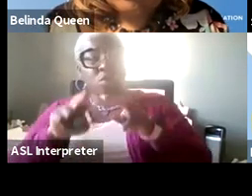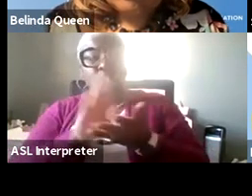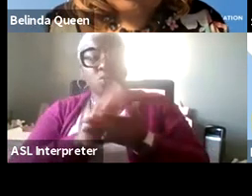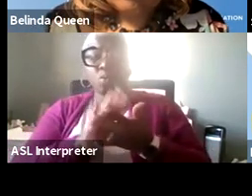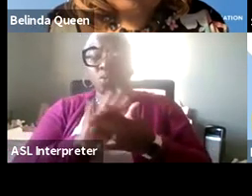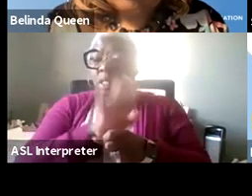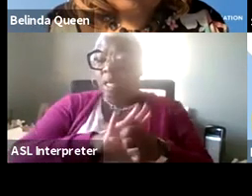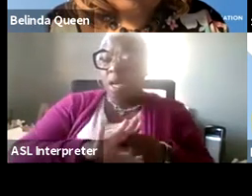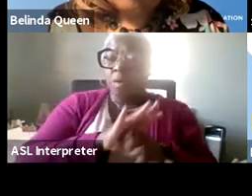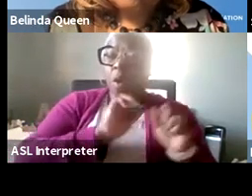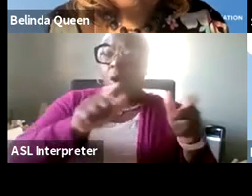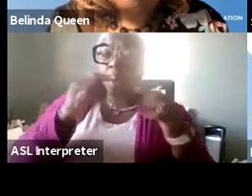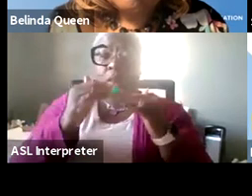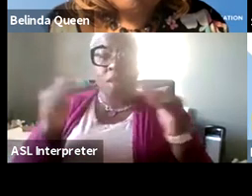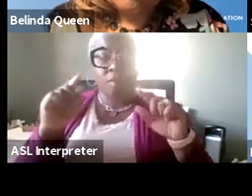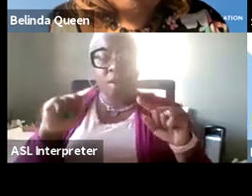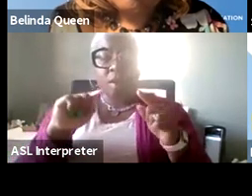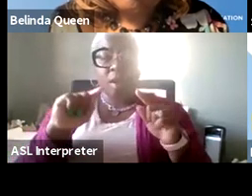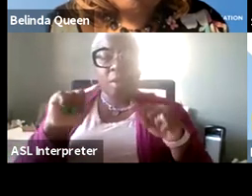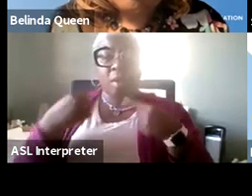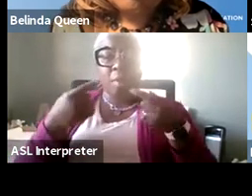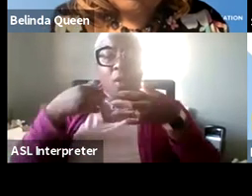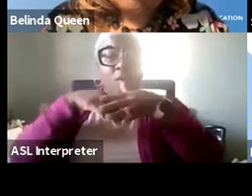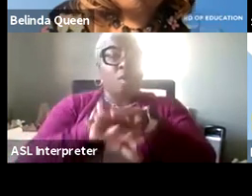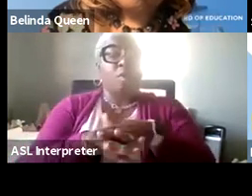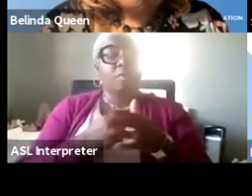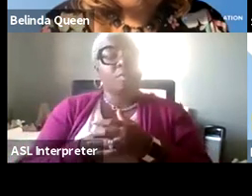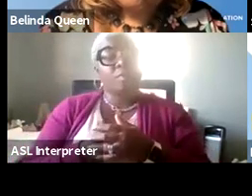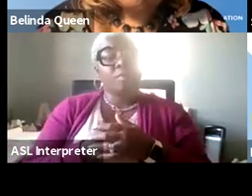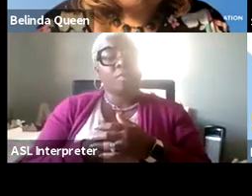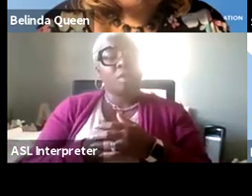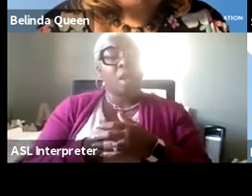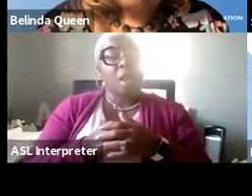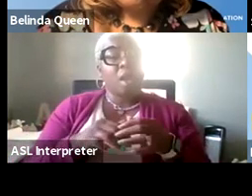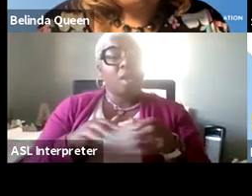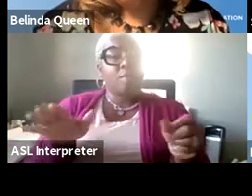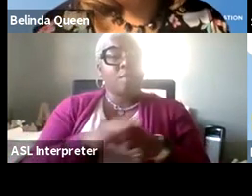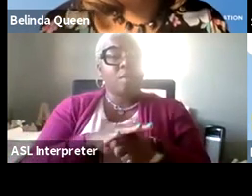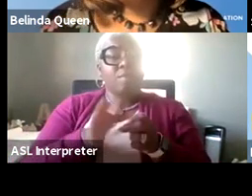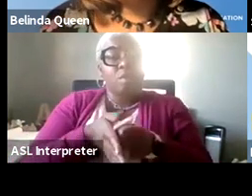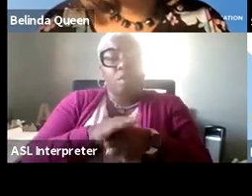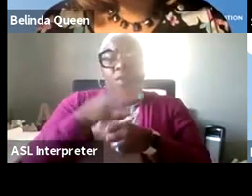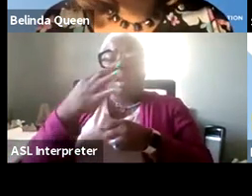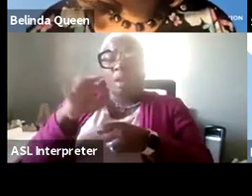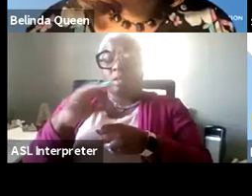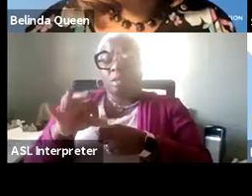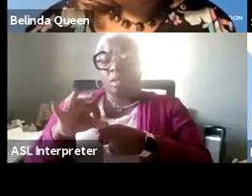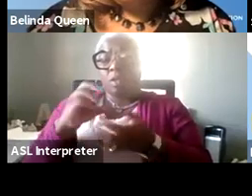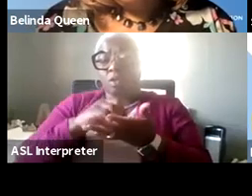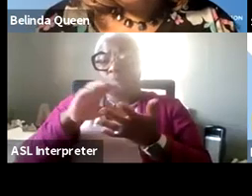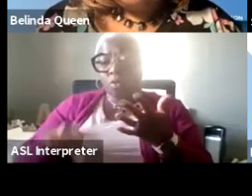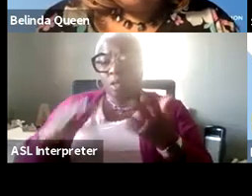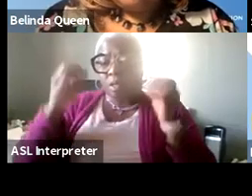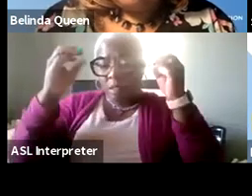area at all levels have become more overcrowded. At the height of the COVID-19 pandemic, students, teachers,